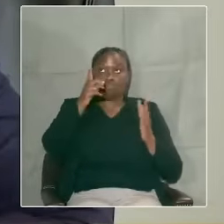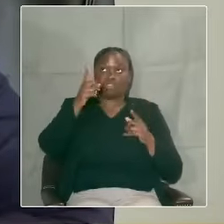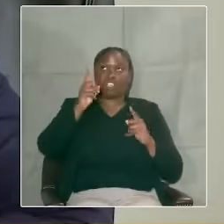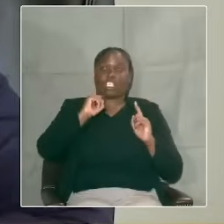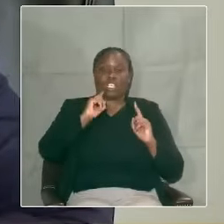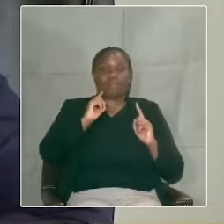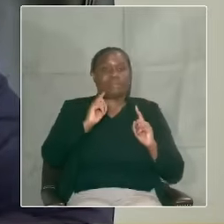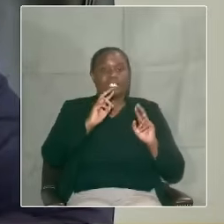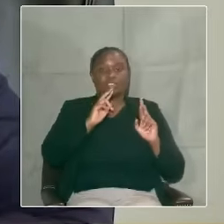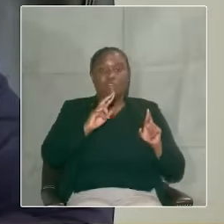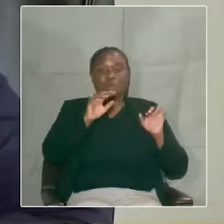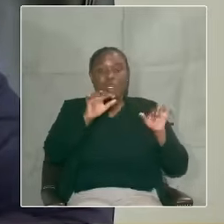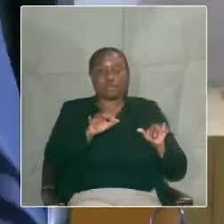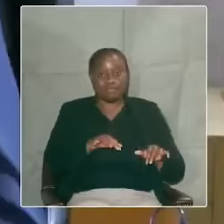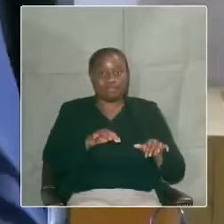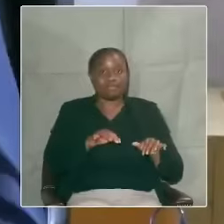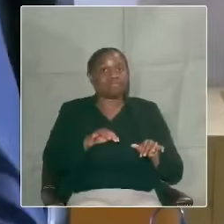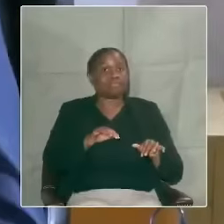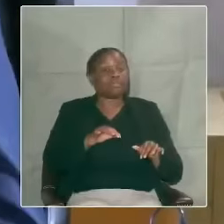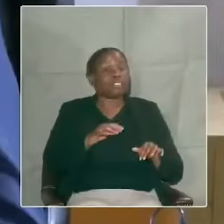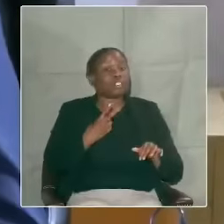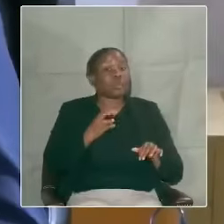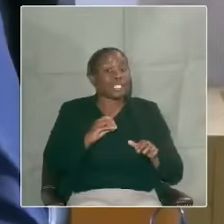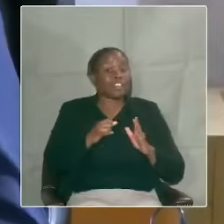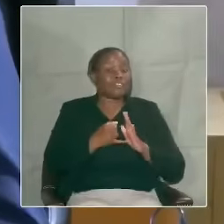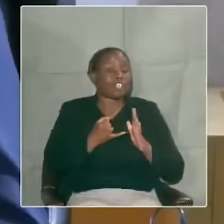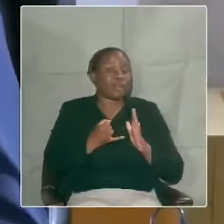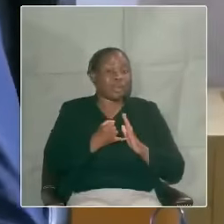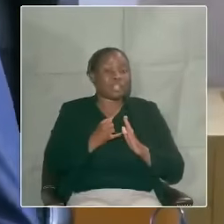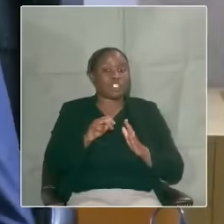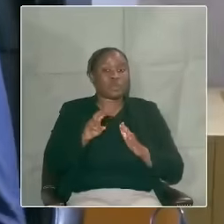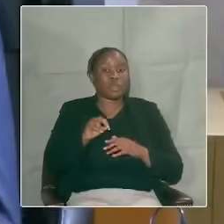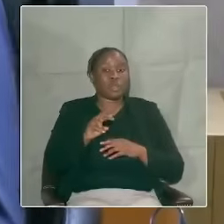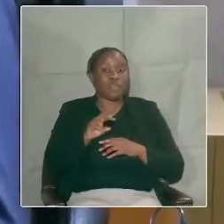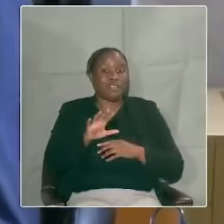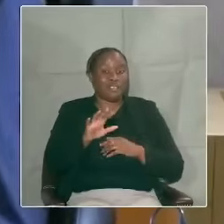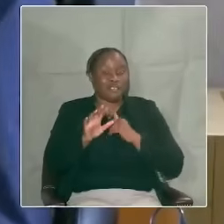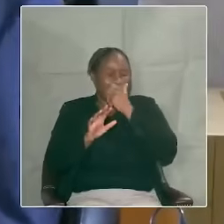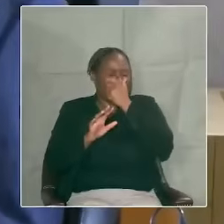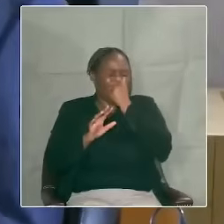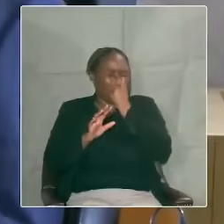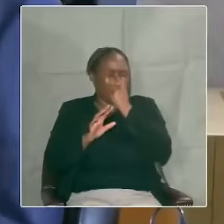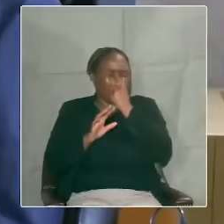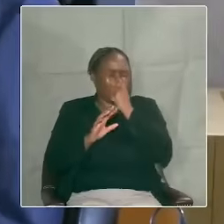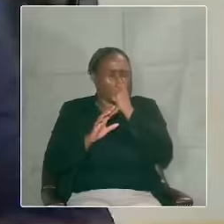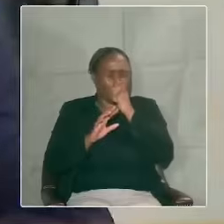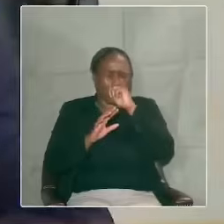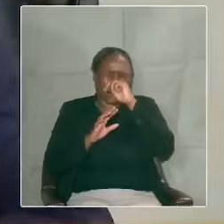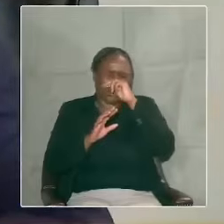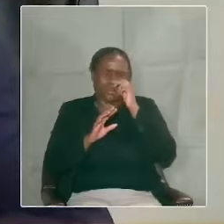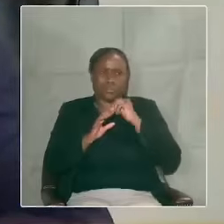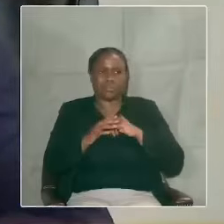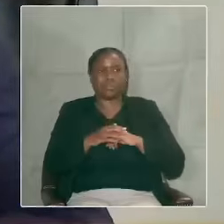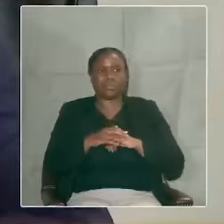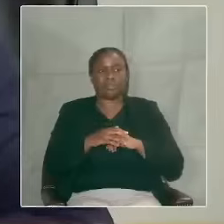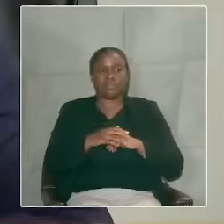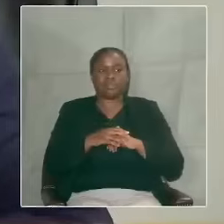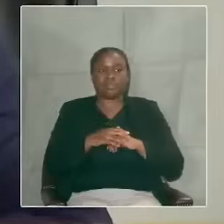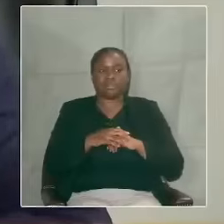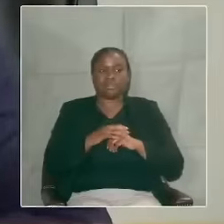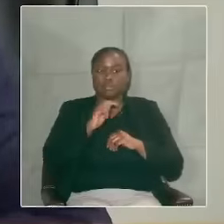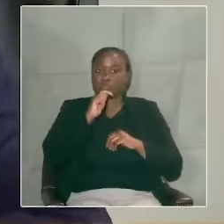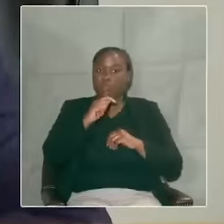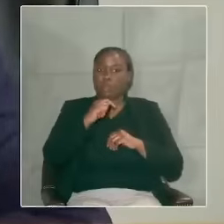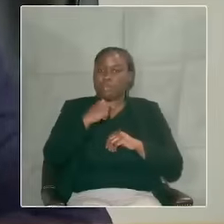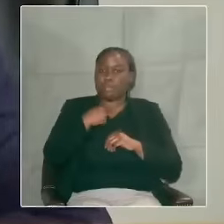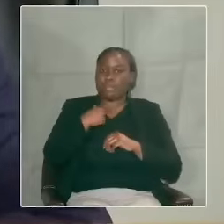prepare reports that were due by 20th of January 2025. Of course, if I refused to carry